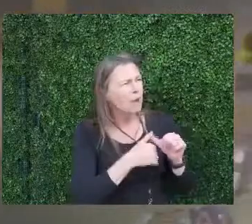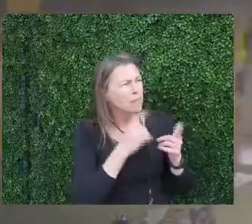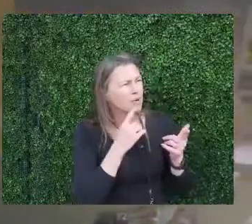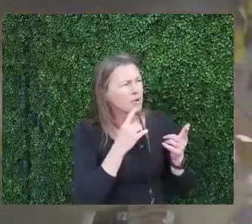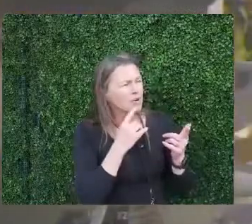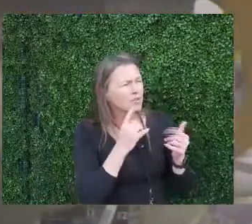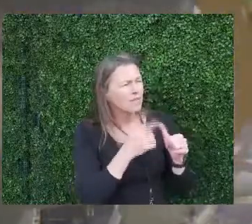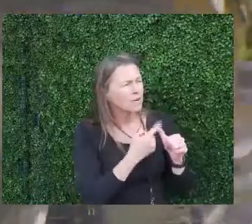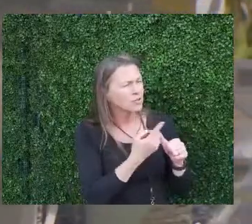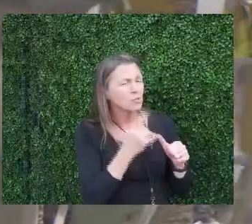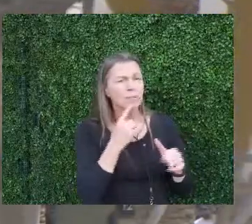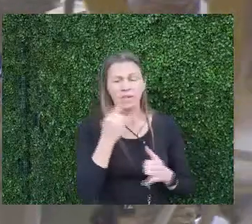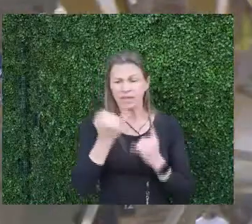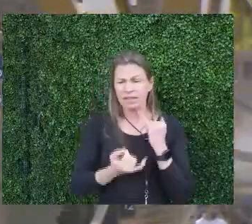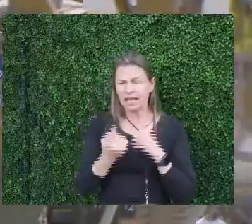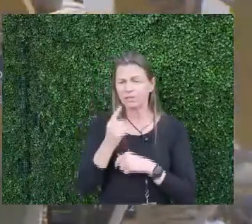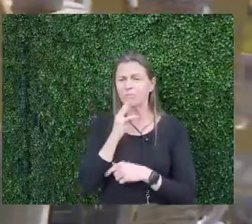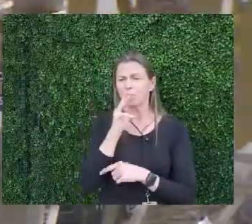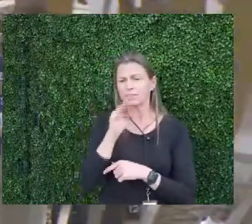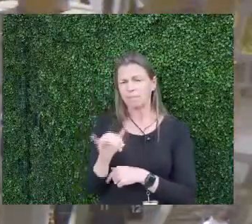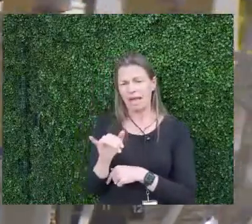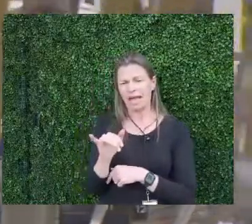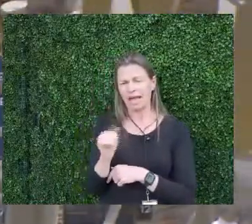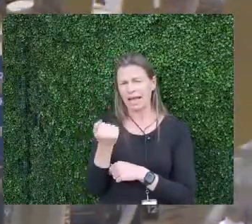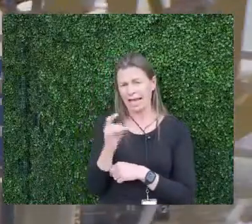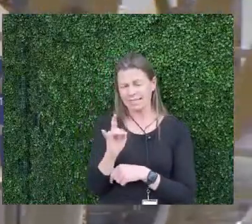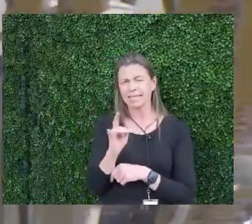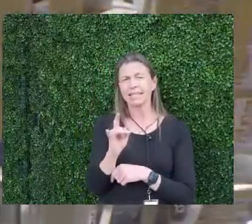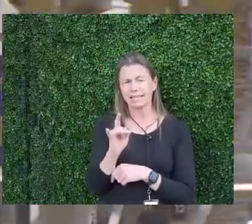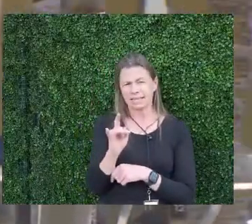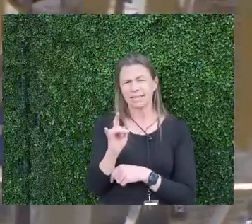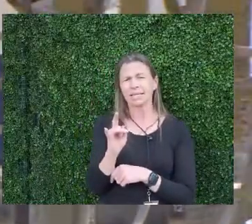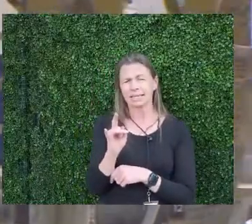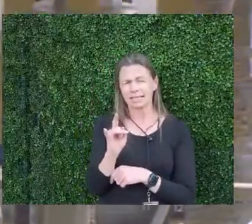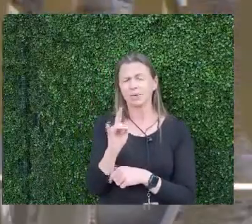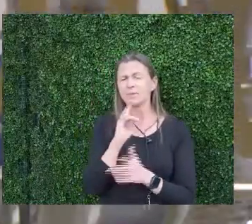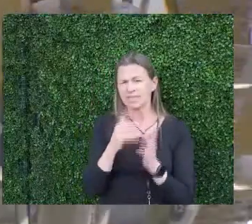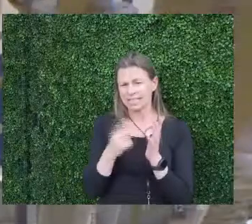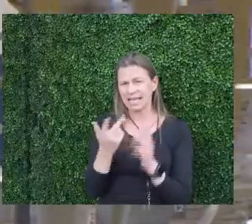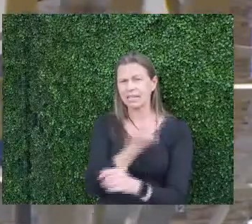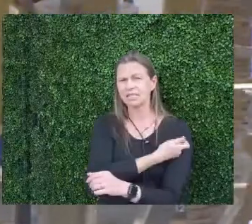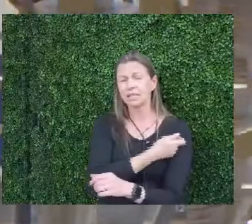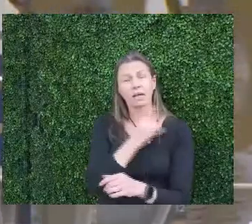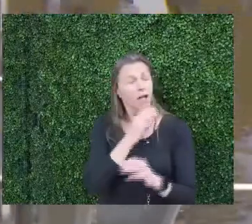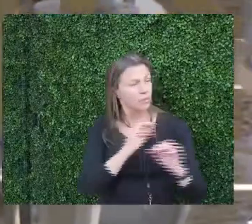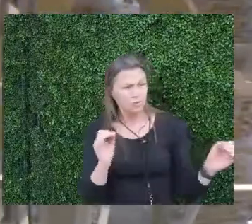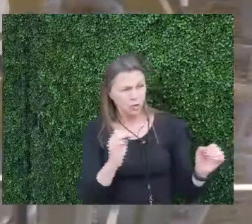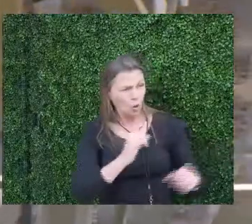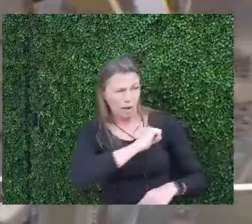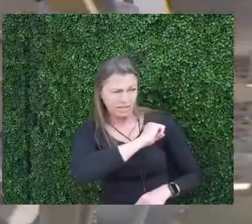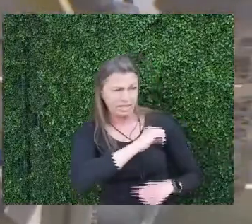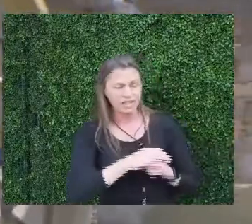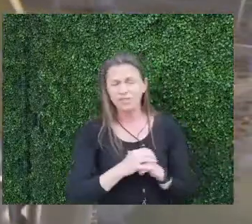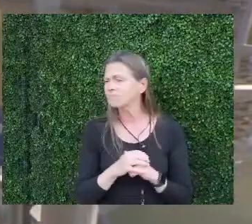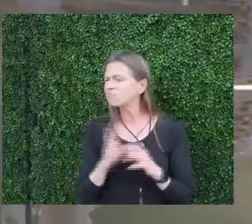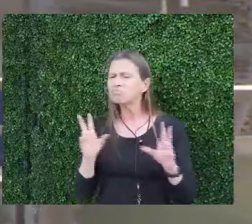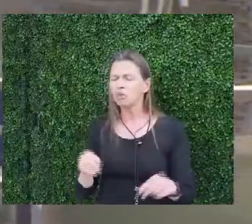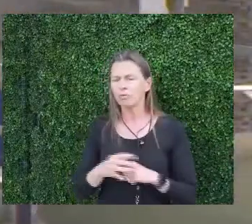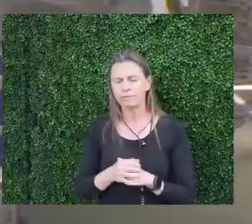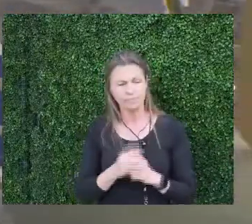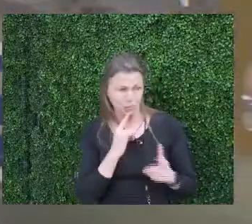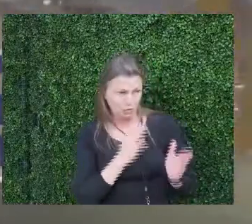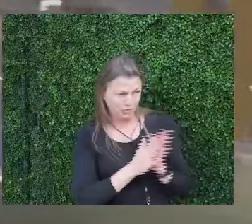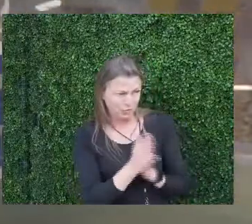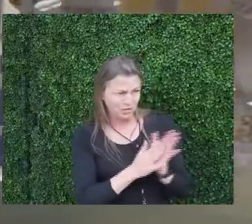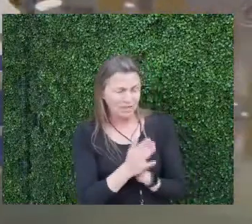was in May 18th. May 18th. The second. And no hesitation? No. You were enthusiastic. Now, you never imagined